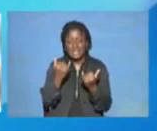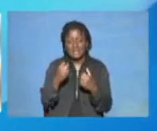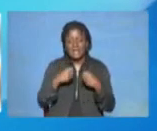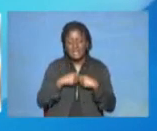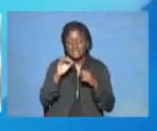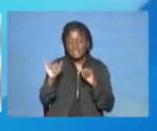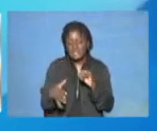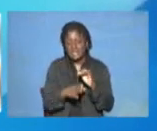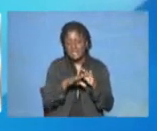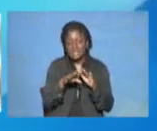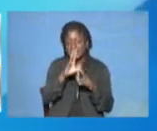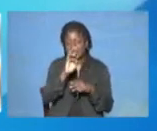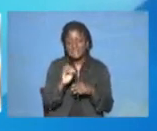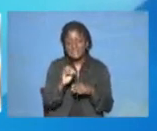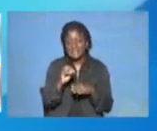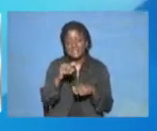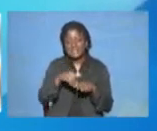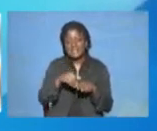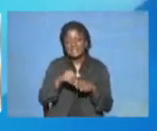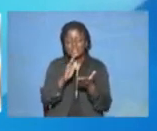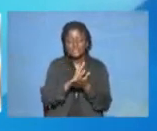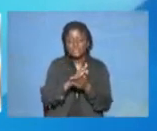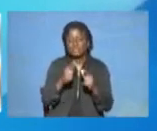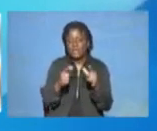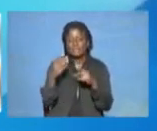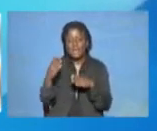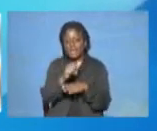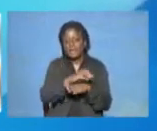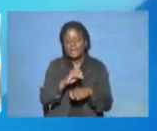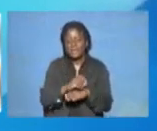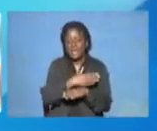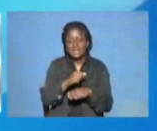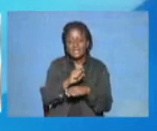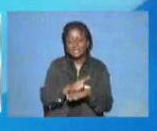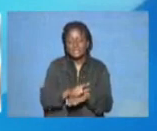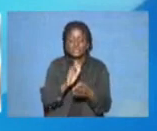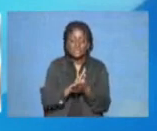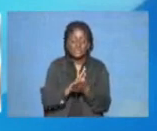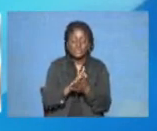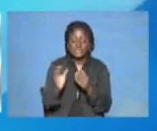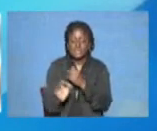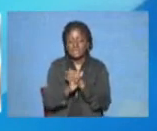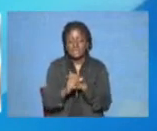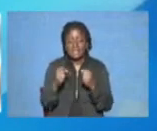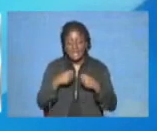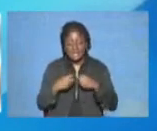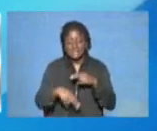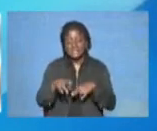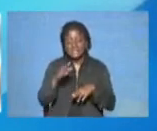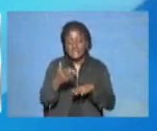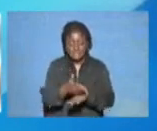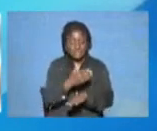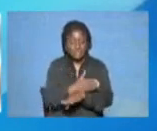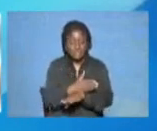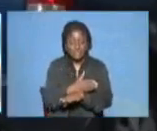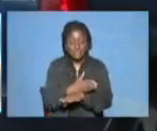Abaco, Andras, Eleuthera, and Exuma. Hanna says school safety has improved overall due to the partnership with the school community